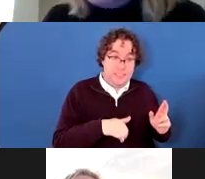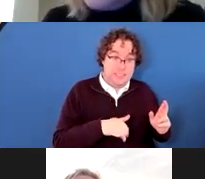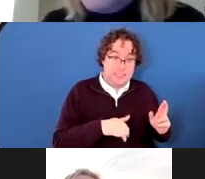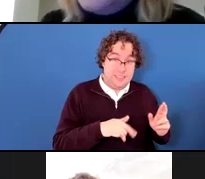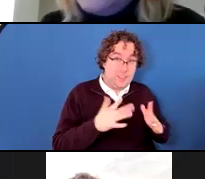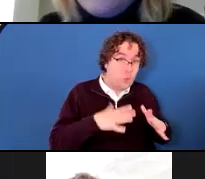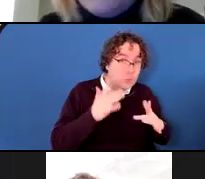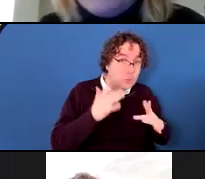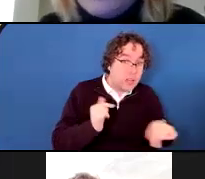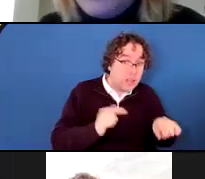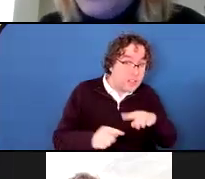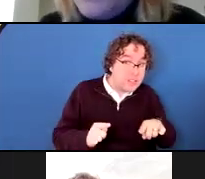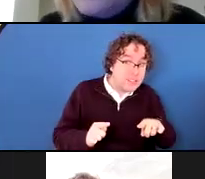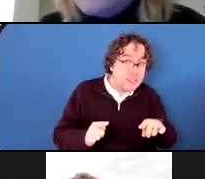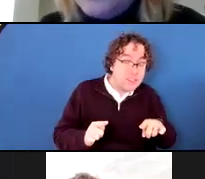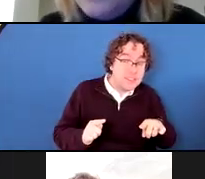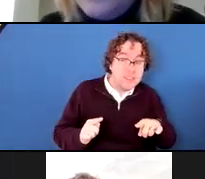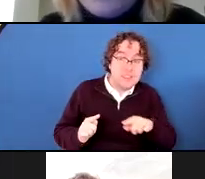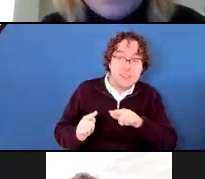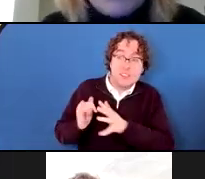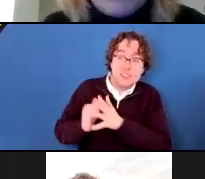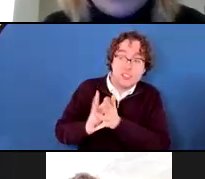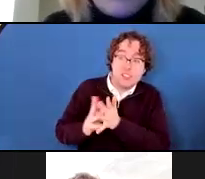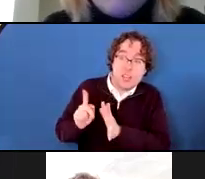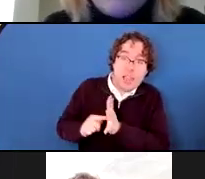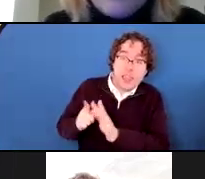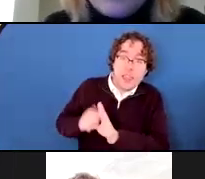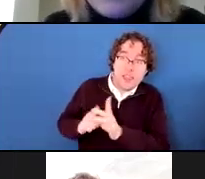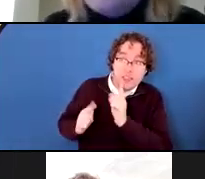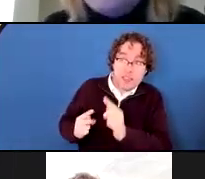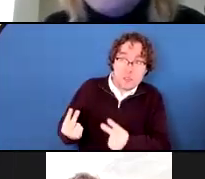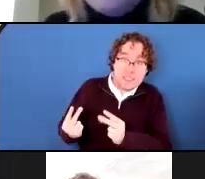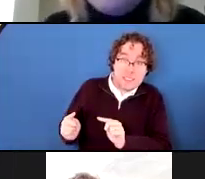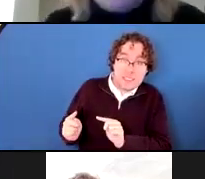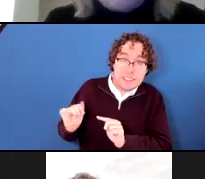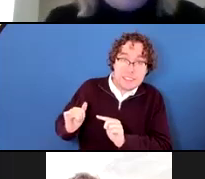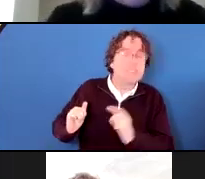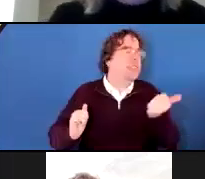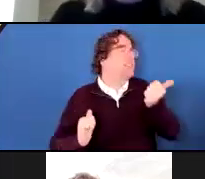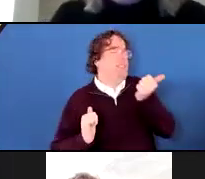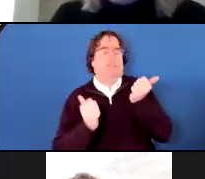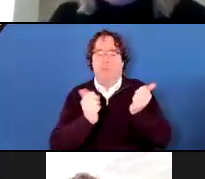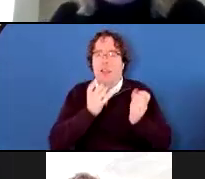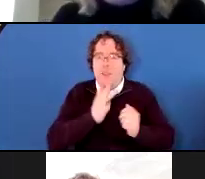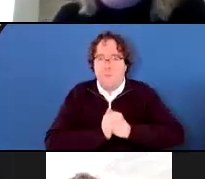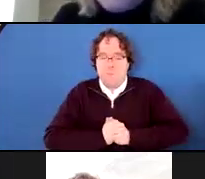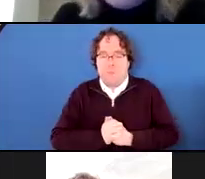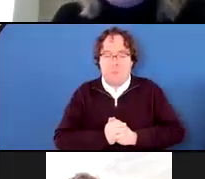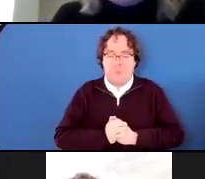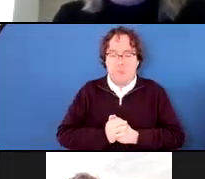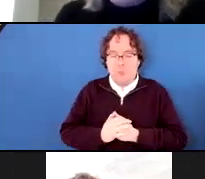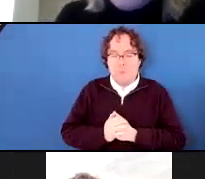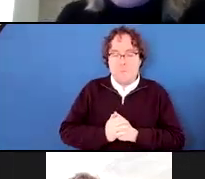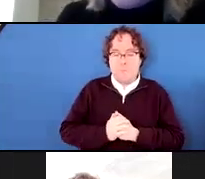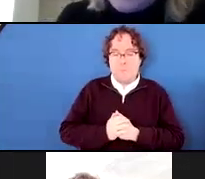check? Shelley, could you give me an audio cue? Is the presentation showing for everybody? Yeah, that's fine. Thank you very much.